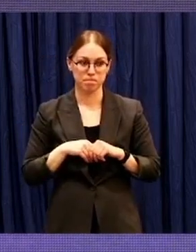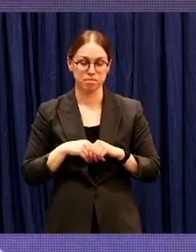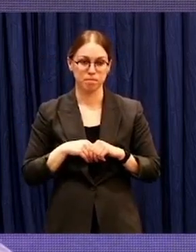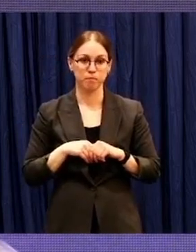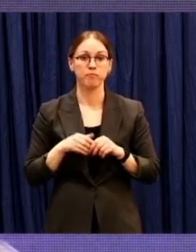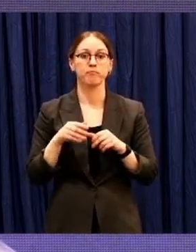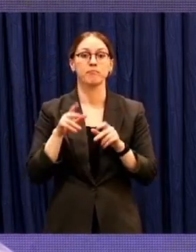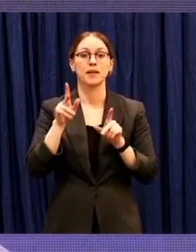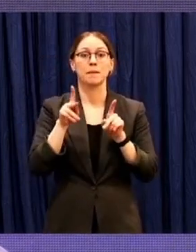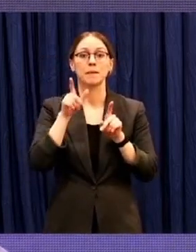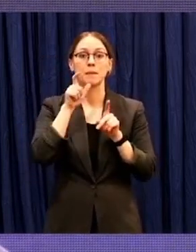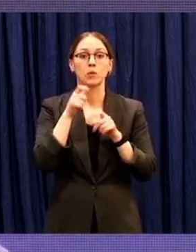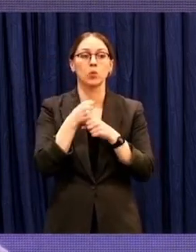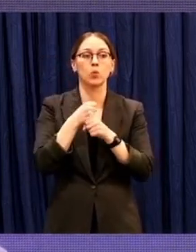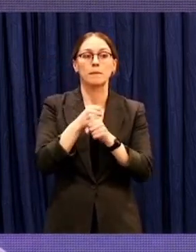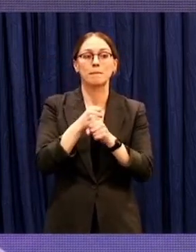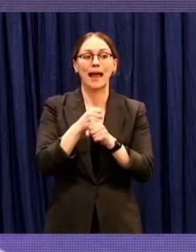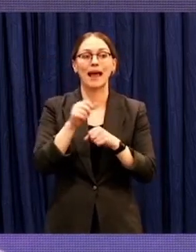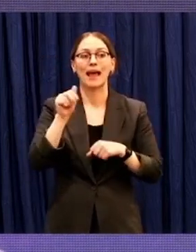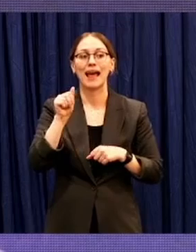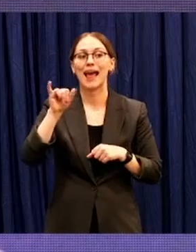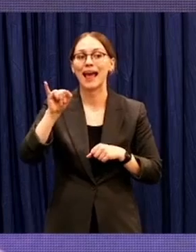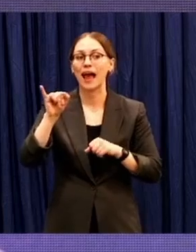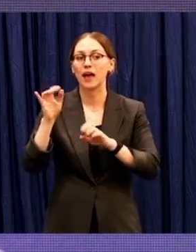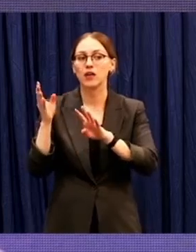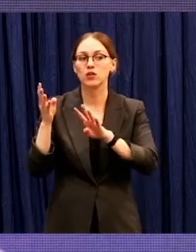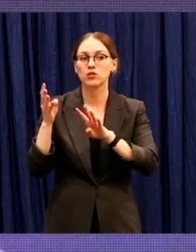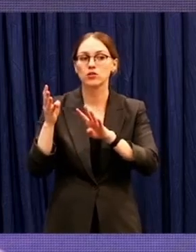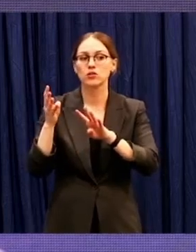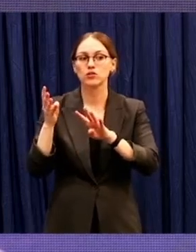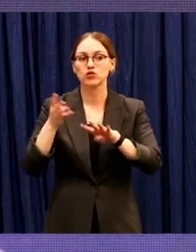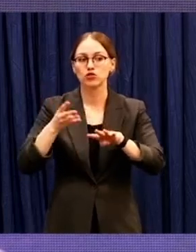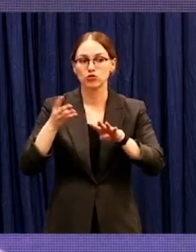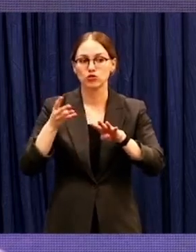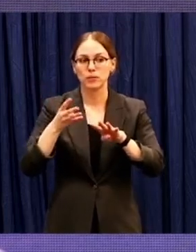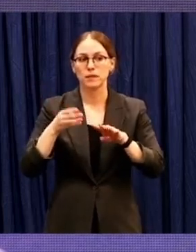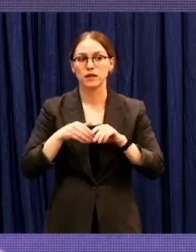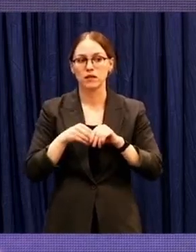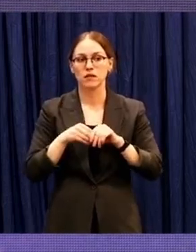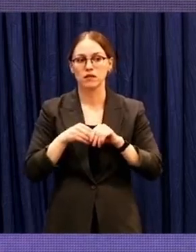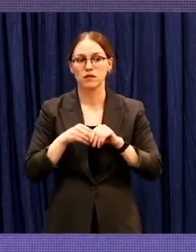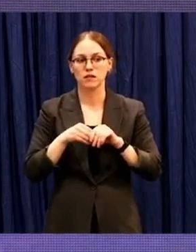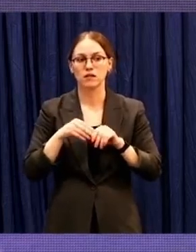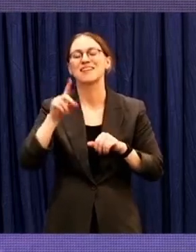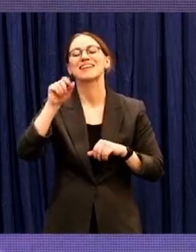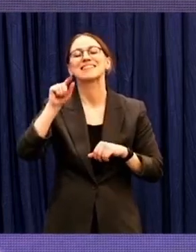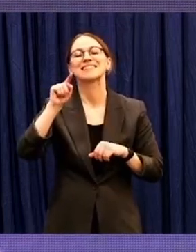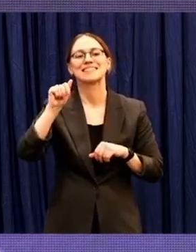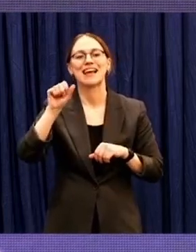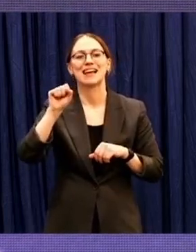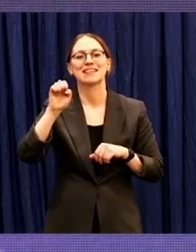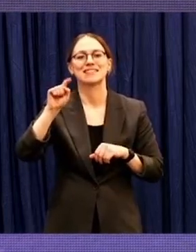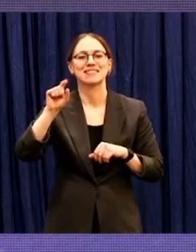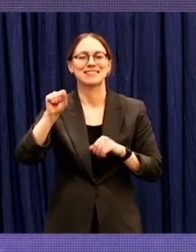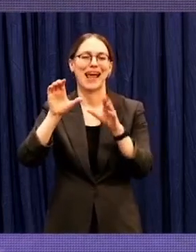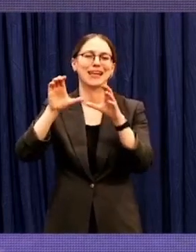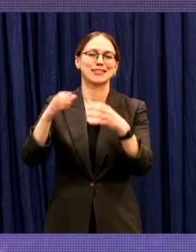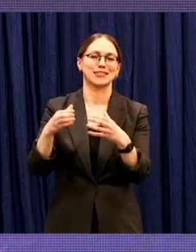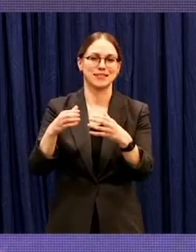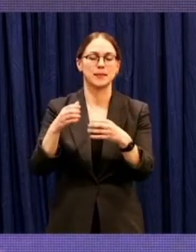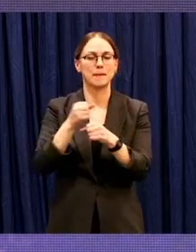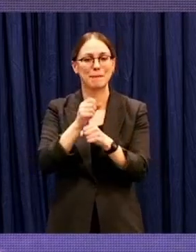Producers of AI training datasets should evaluate whether their datasets represent a sufficiently diverse range of people with